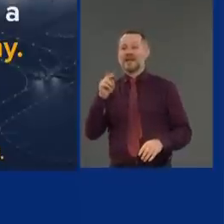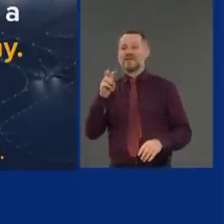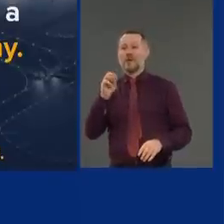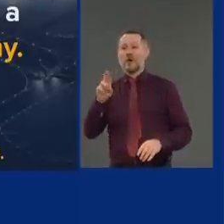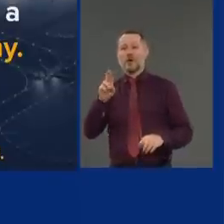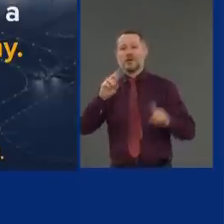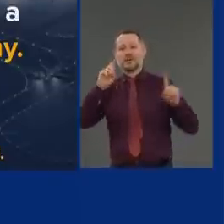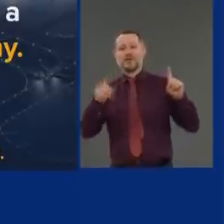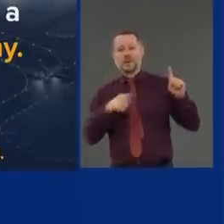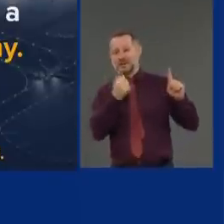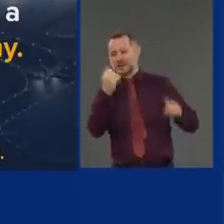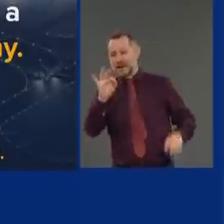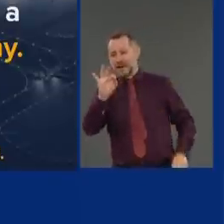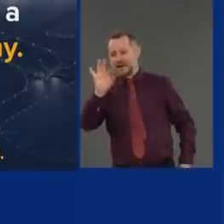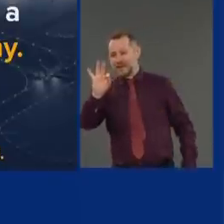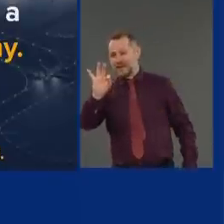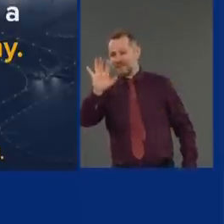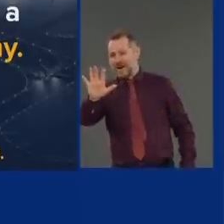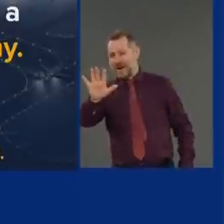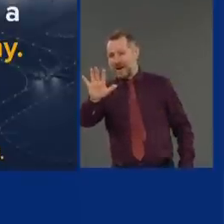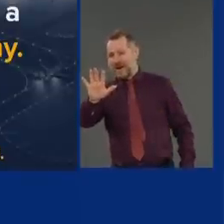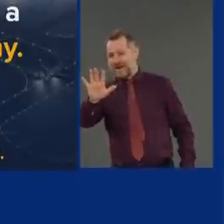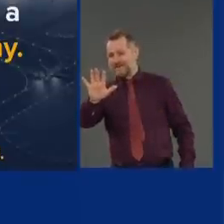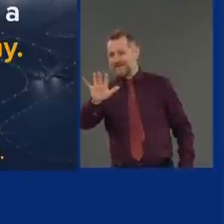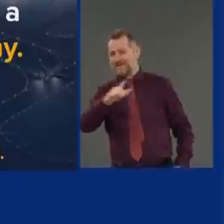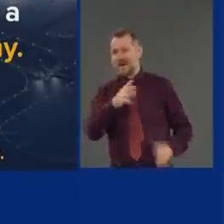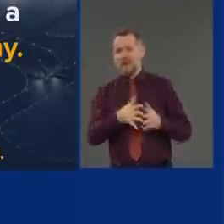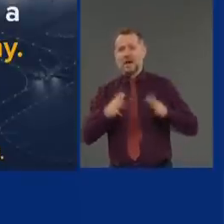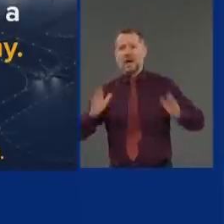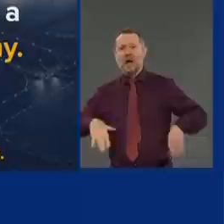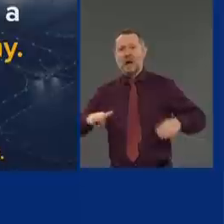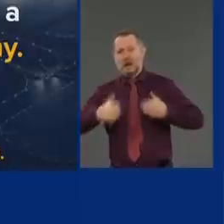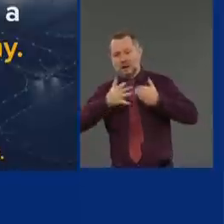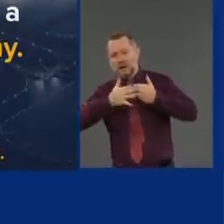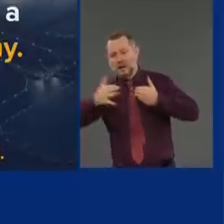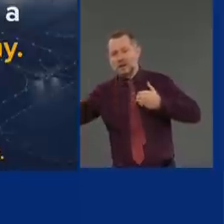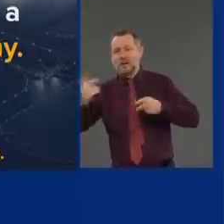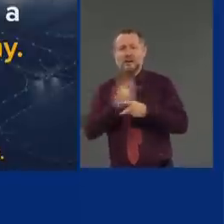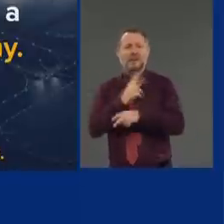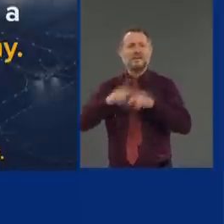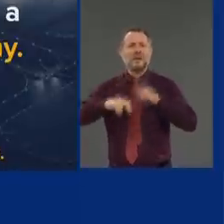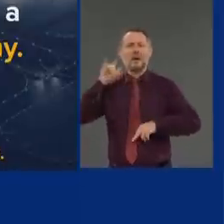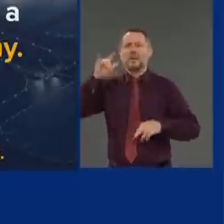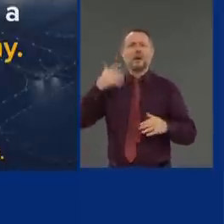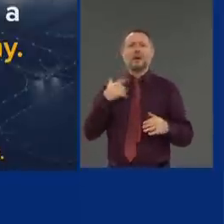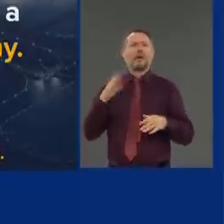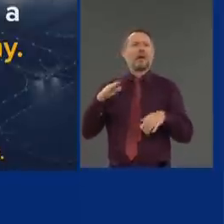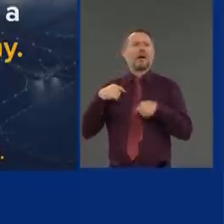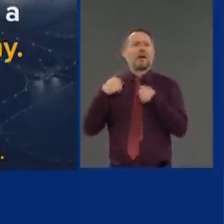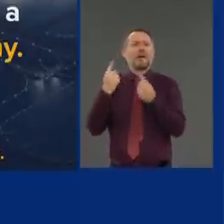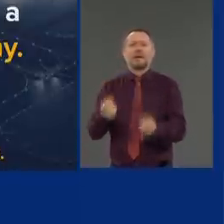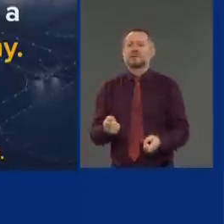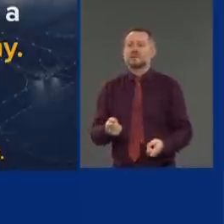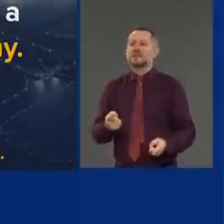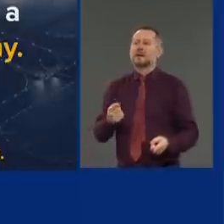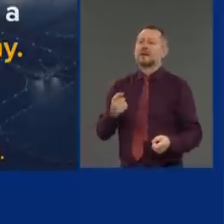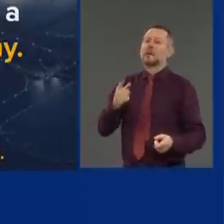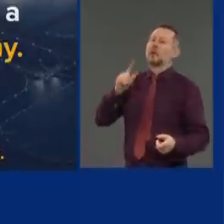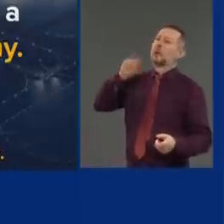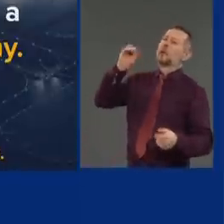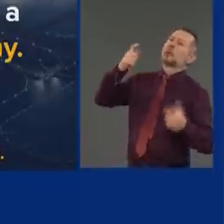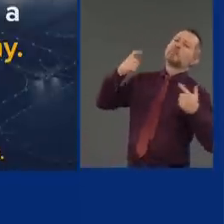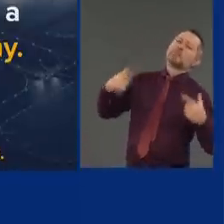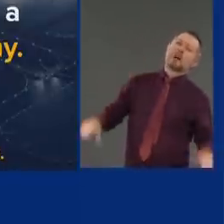1995. This nation hasn't figured out how to build an airport. Why? It was too big, too